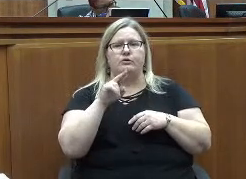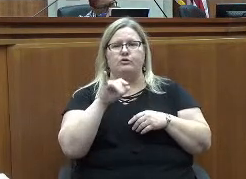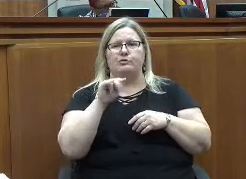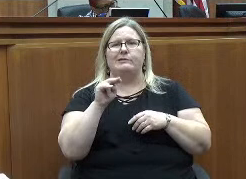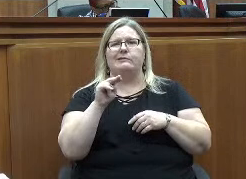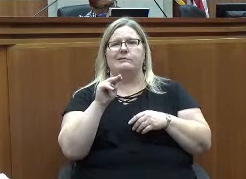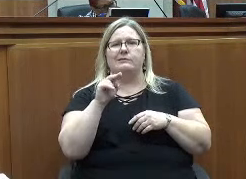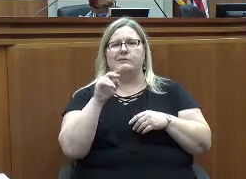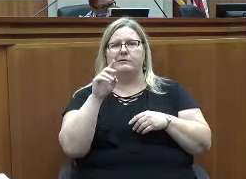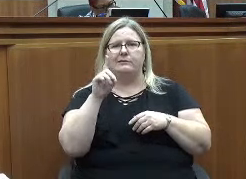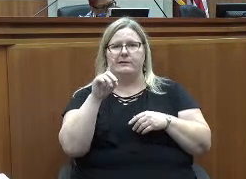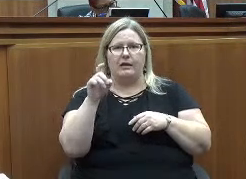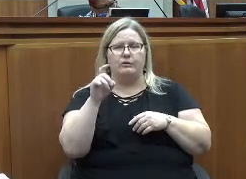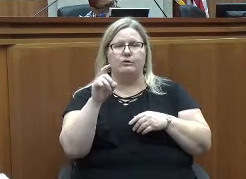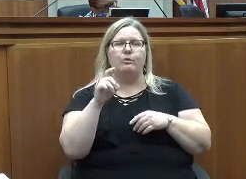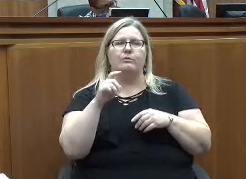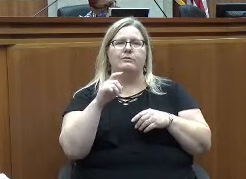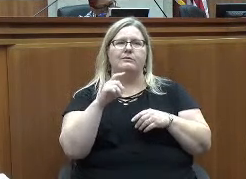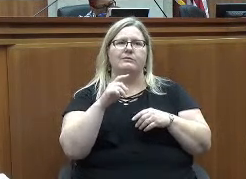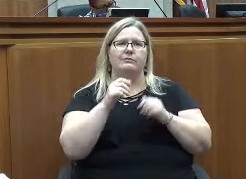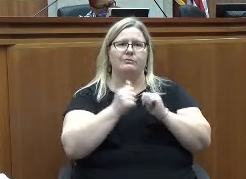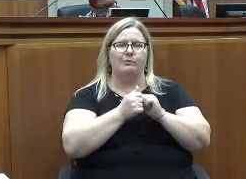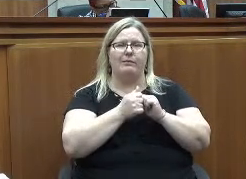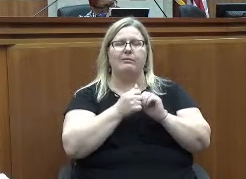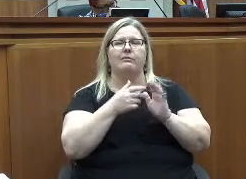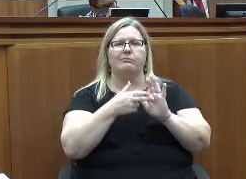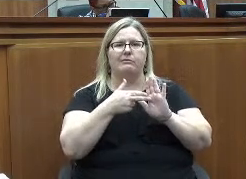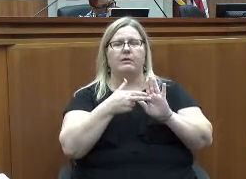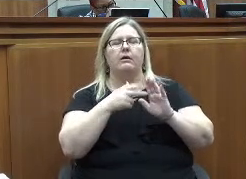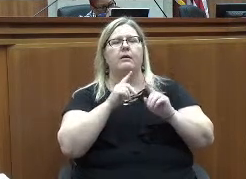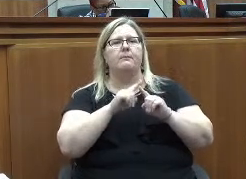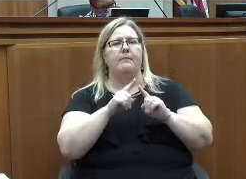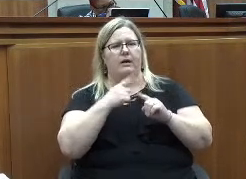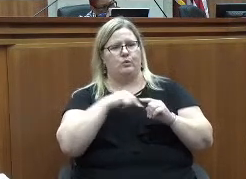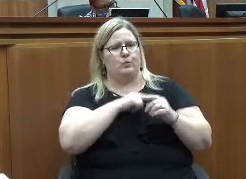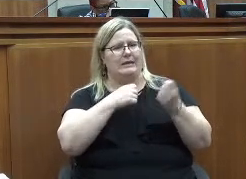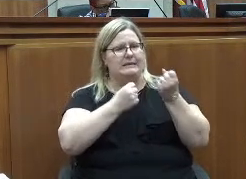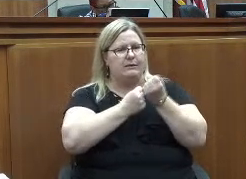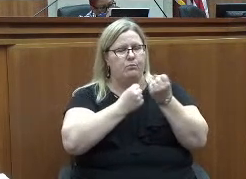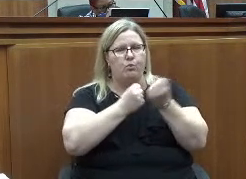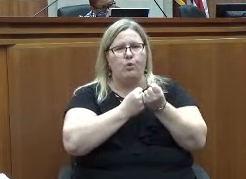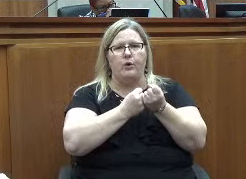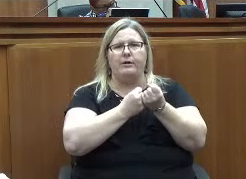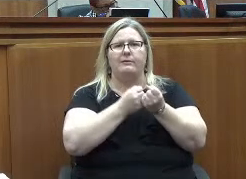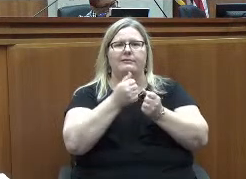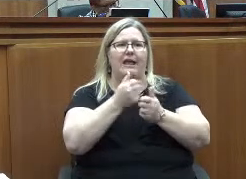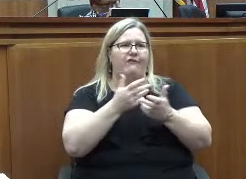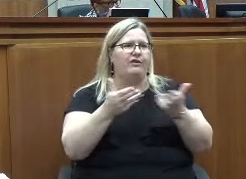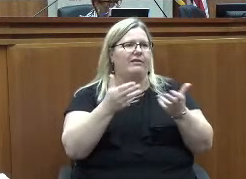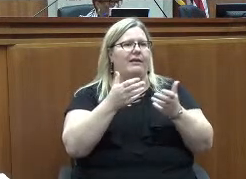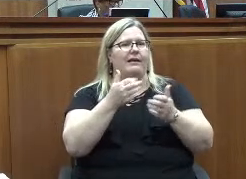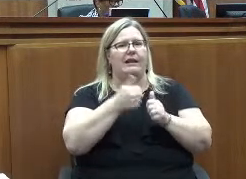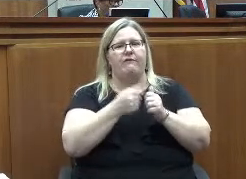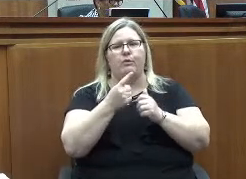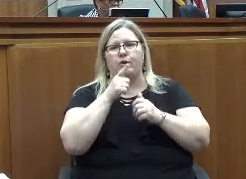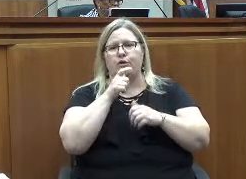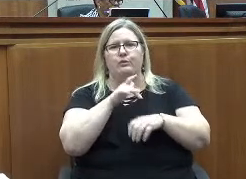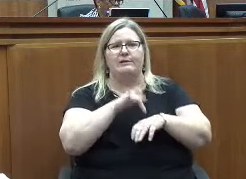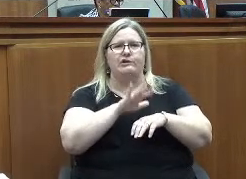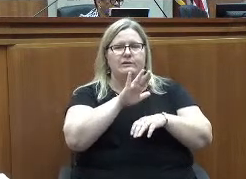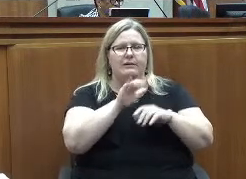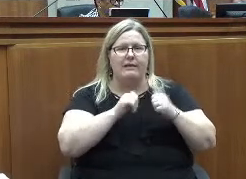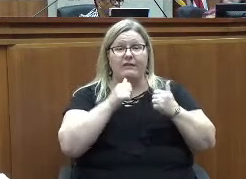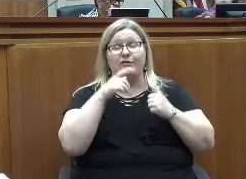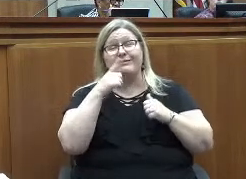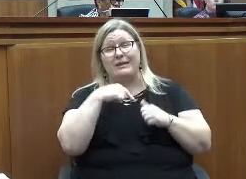diagnosed, but we support anything and everyone that touches his life. We have to, because if